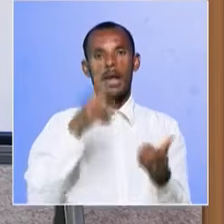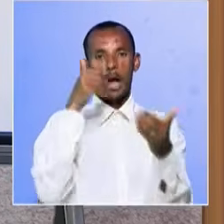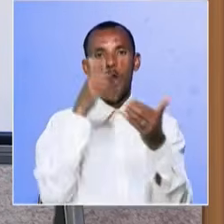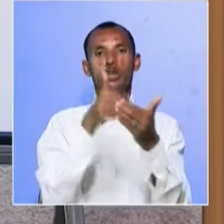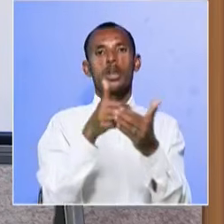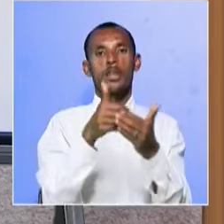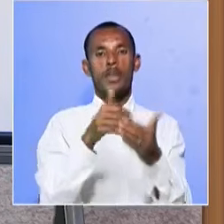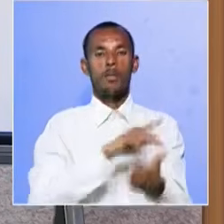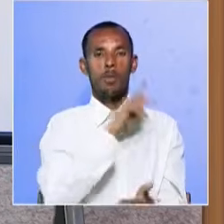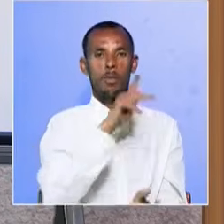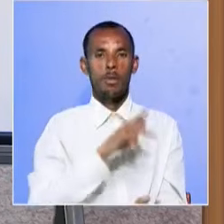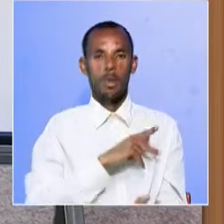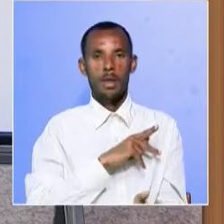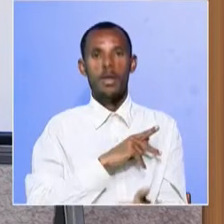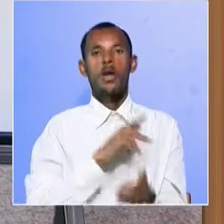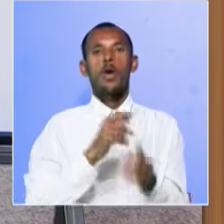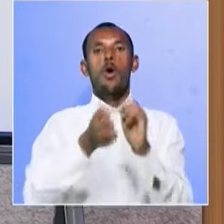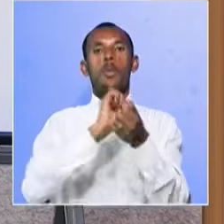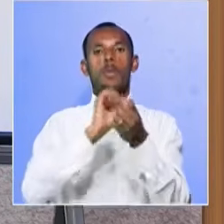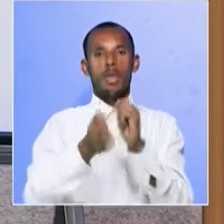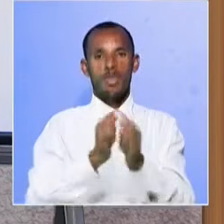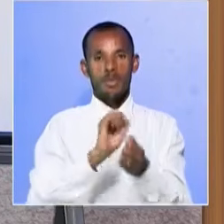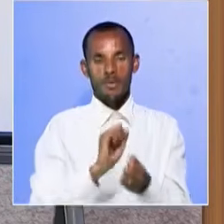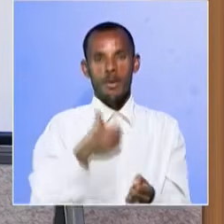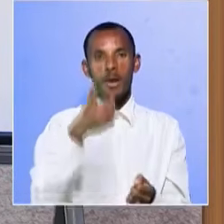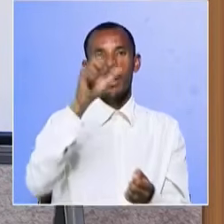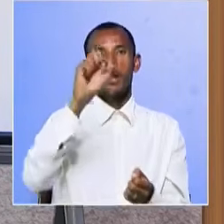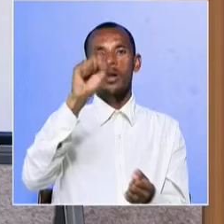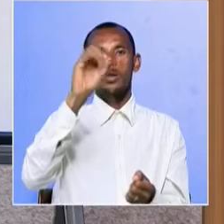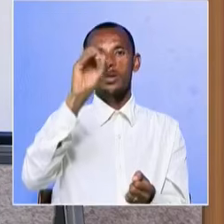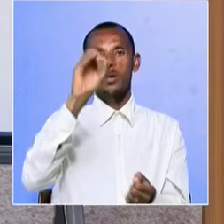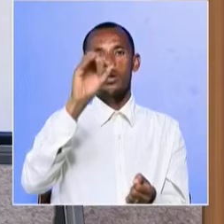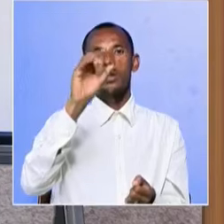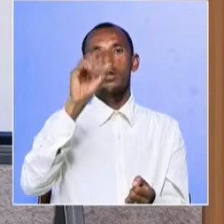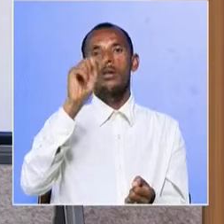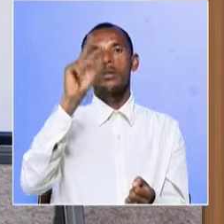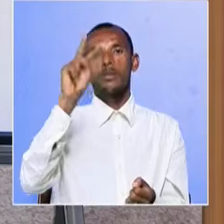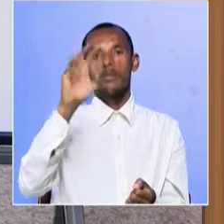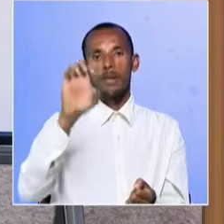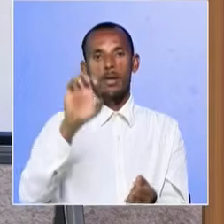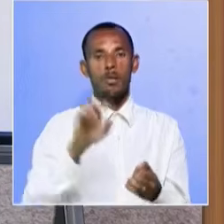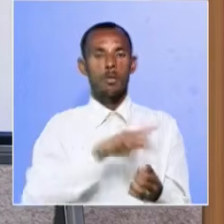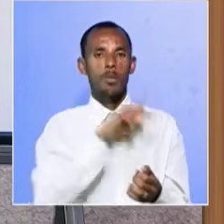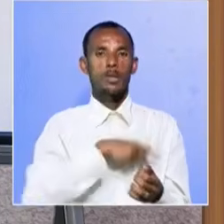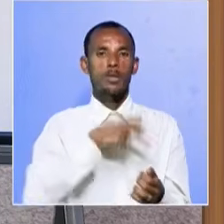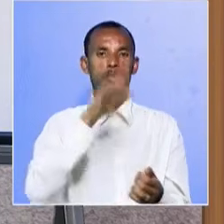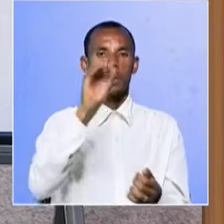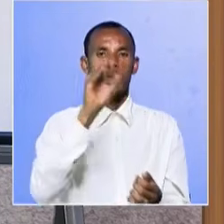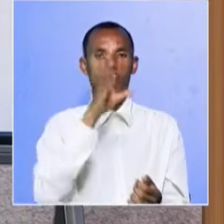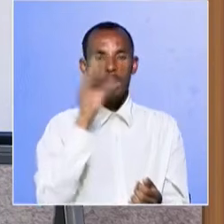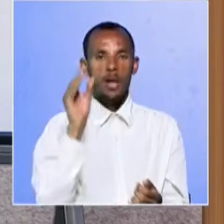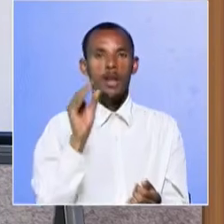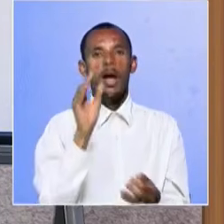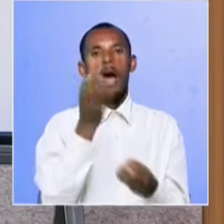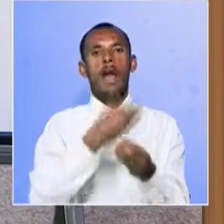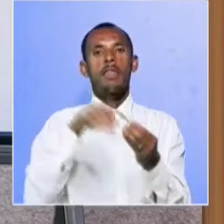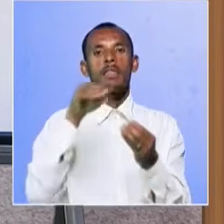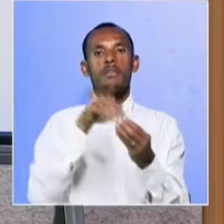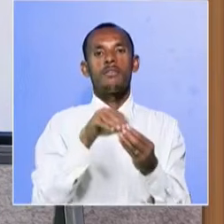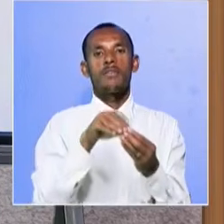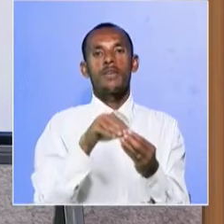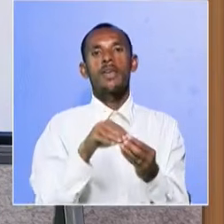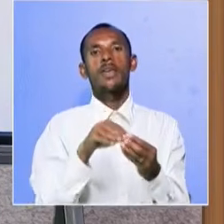closure-ity property, commutativity, associativity, property of zero, and additive inverse,